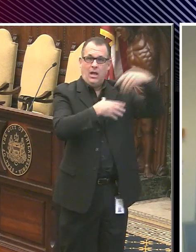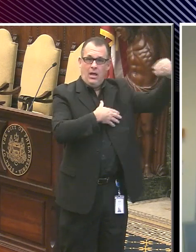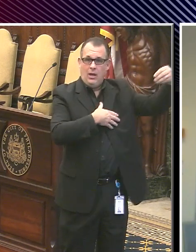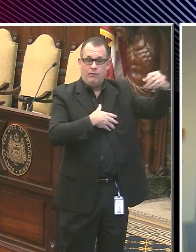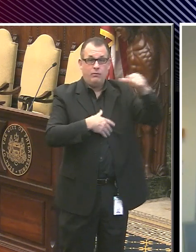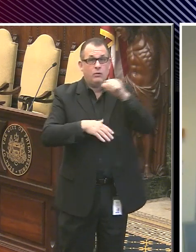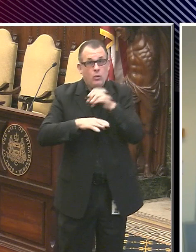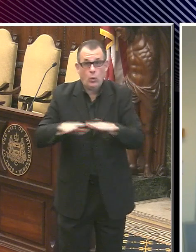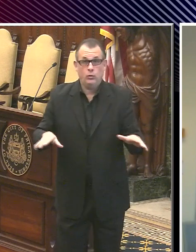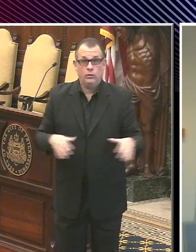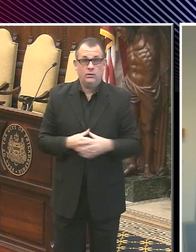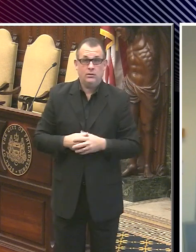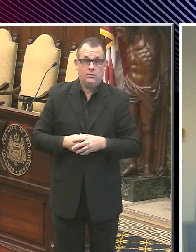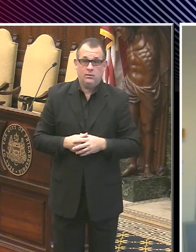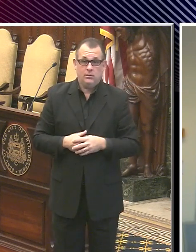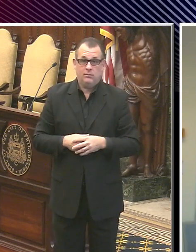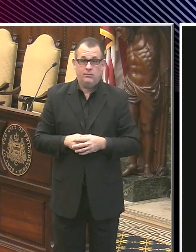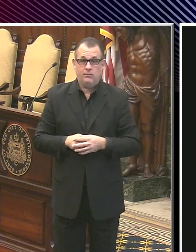risk around them.